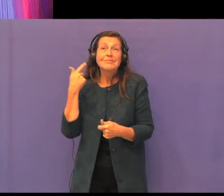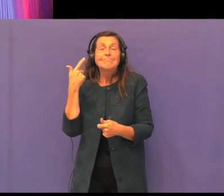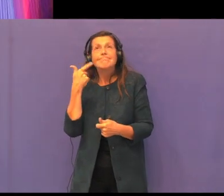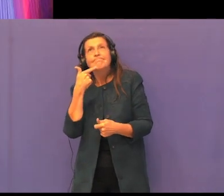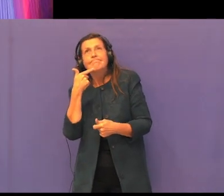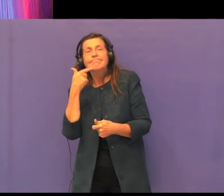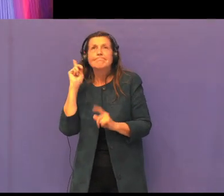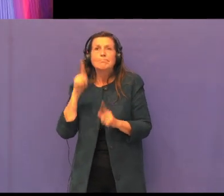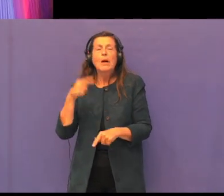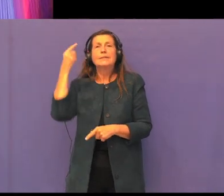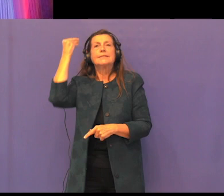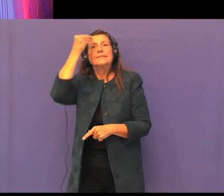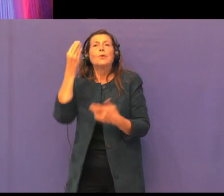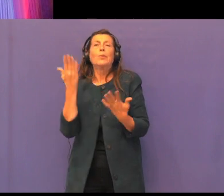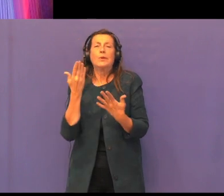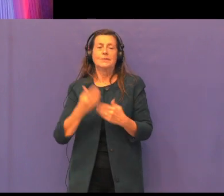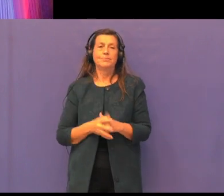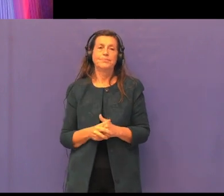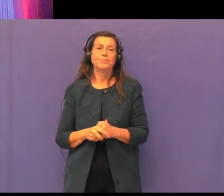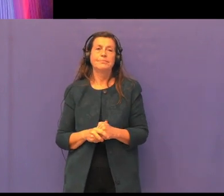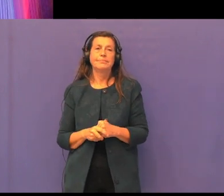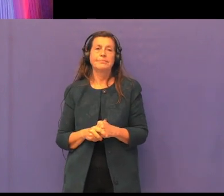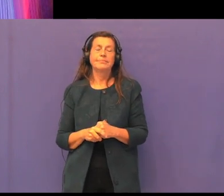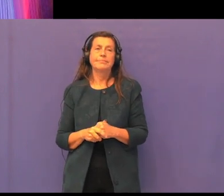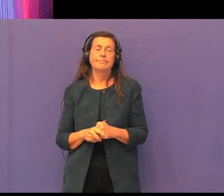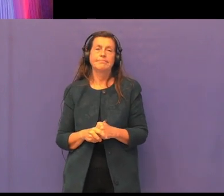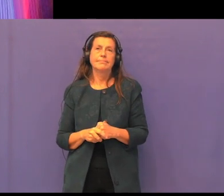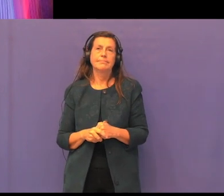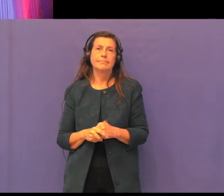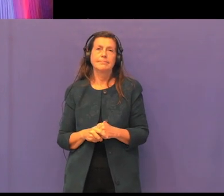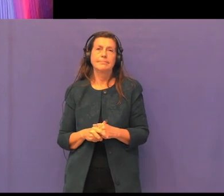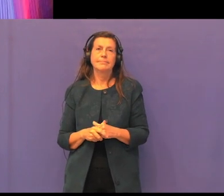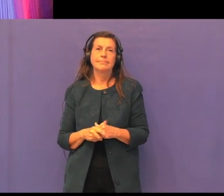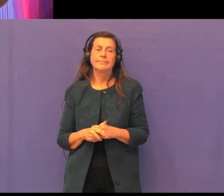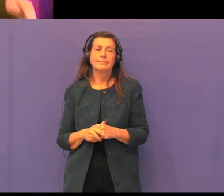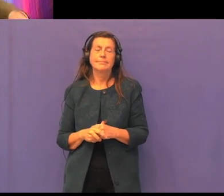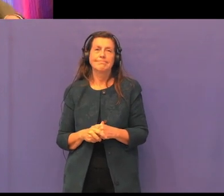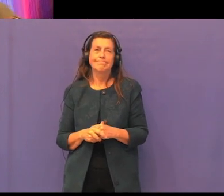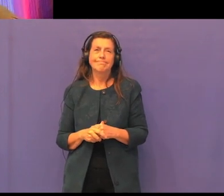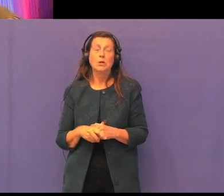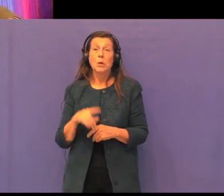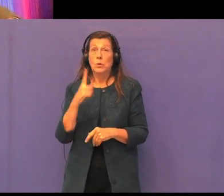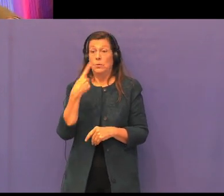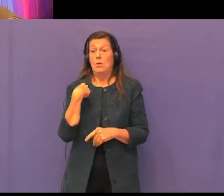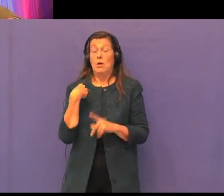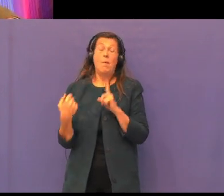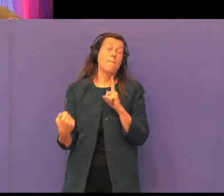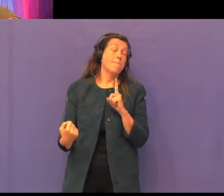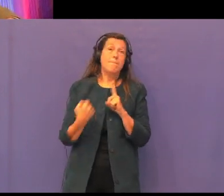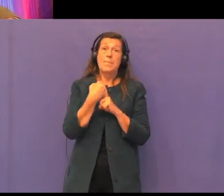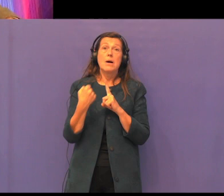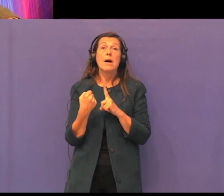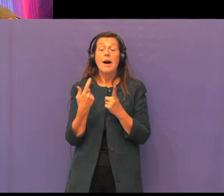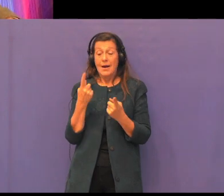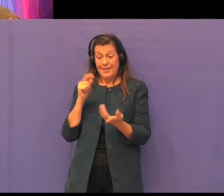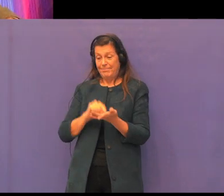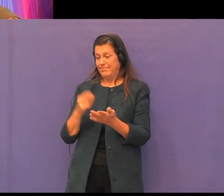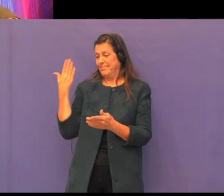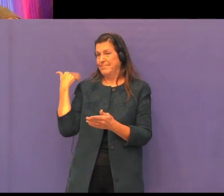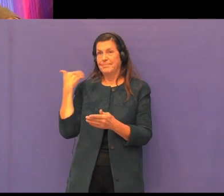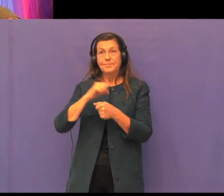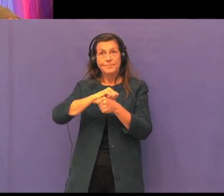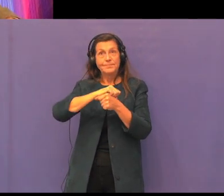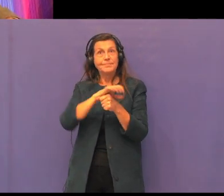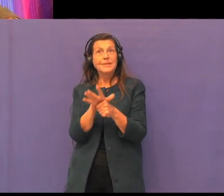mean, one of the things that struck me during the pandemic, was the this massive shift to online communication and so on, and